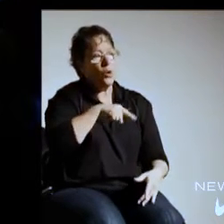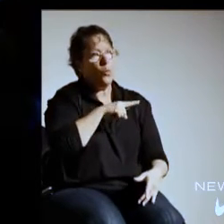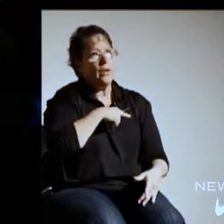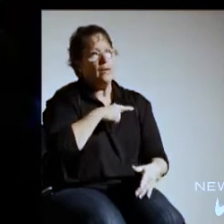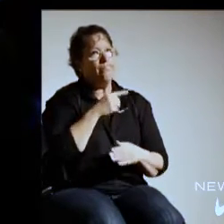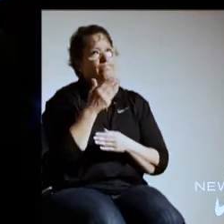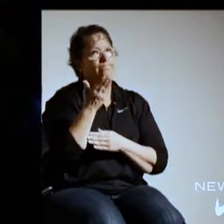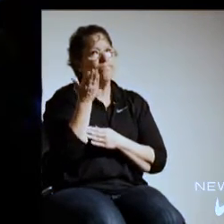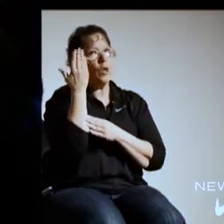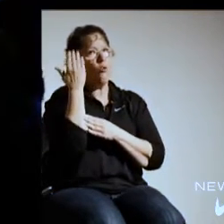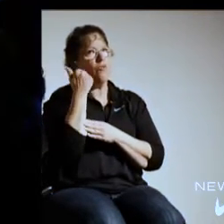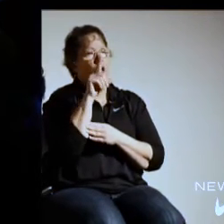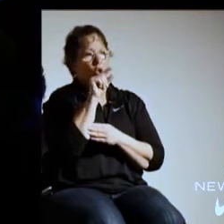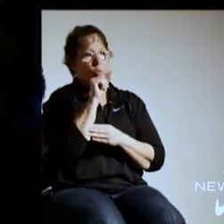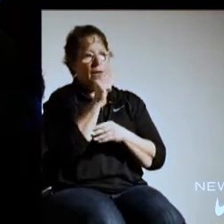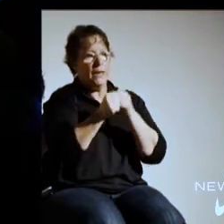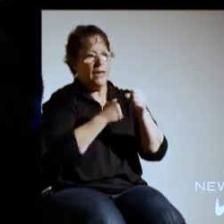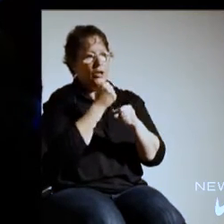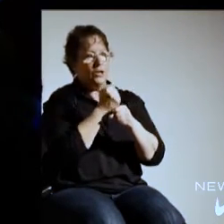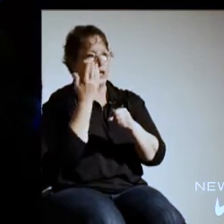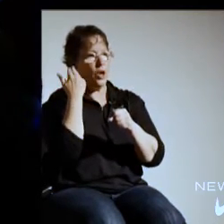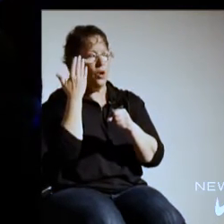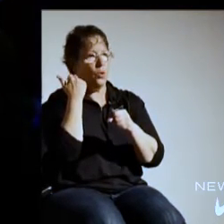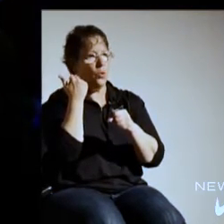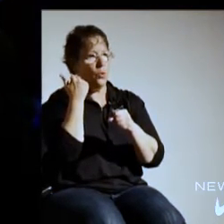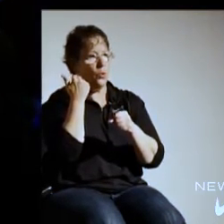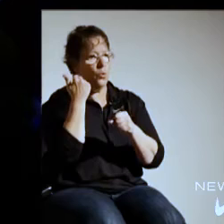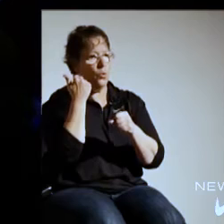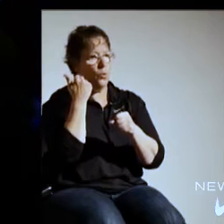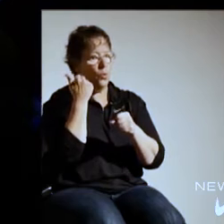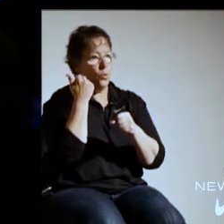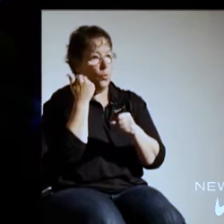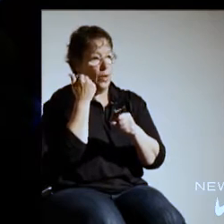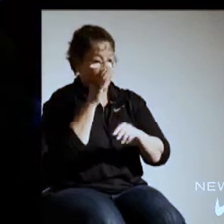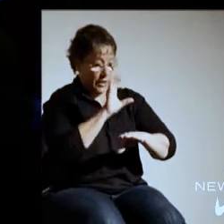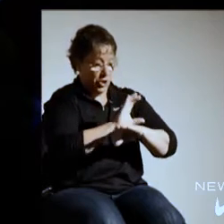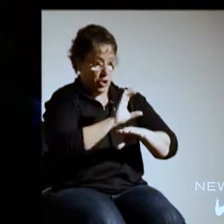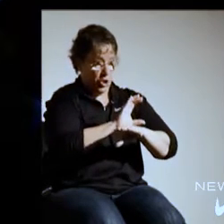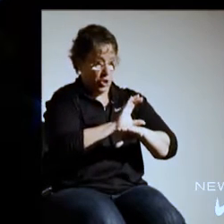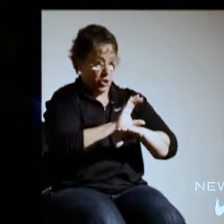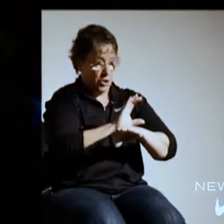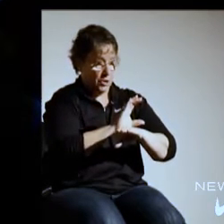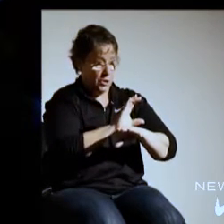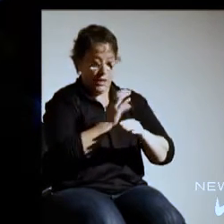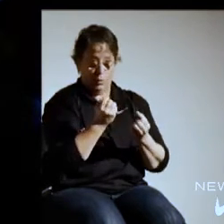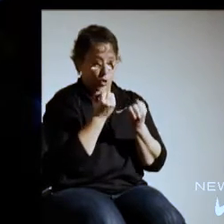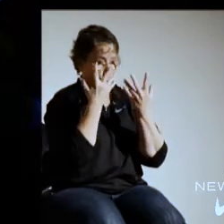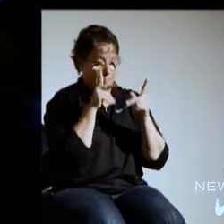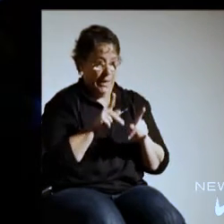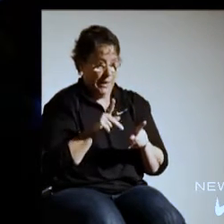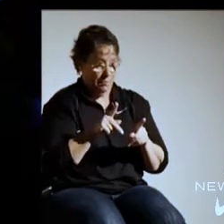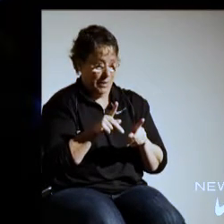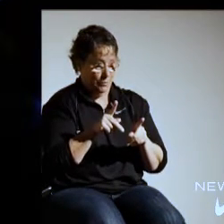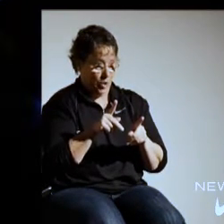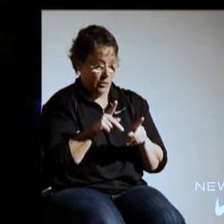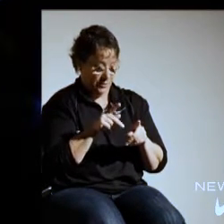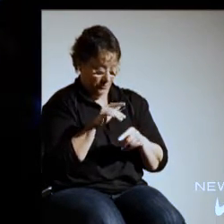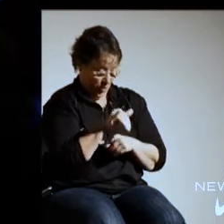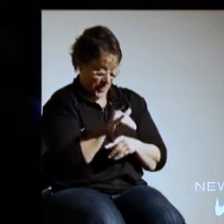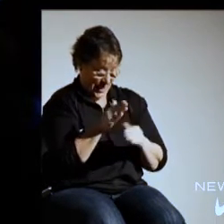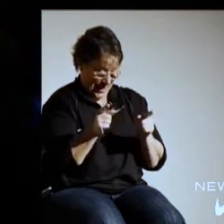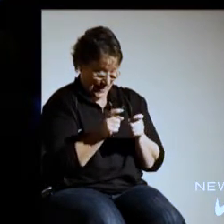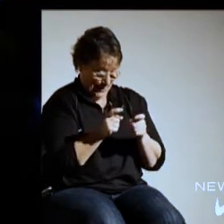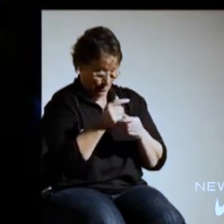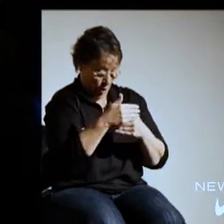ago when the church grew up and maxed out that building. We had to decide, will we